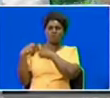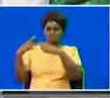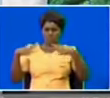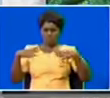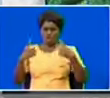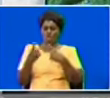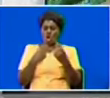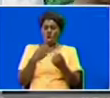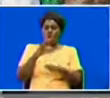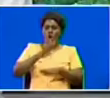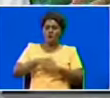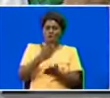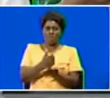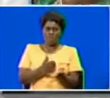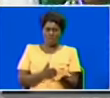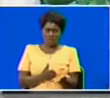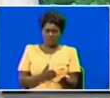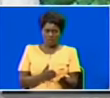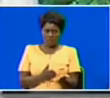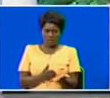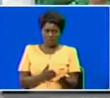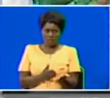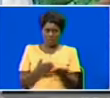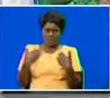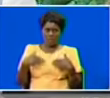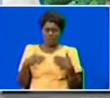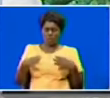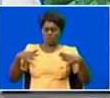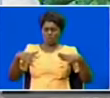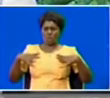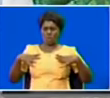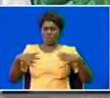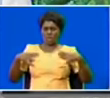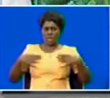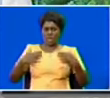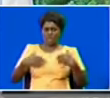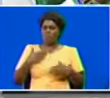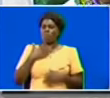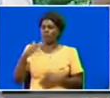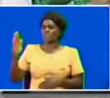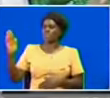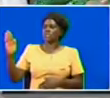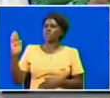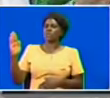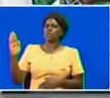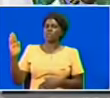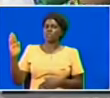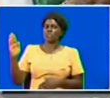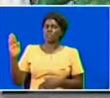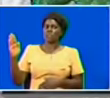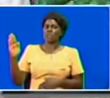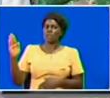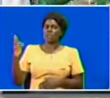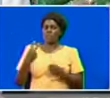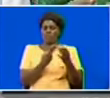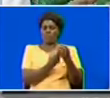speak on their behalf. So I'm in Starehe, I'll be speaking on behalf of the people of Starehe and saying that Starehe people want security and this is where you're going to go about it. So in